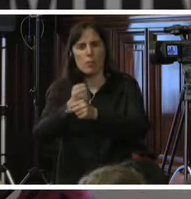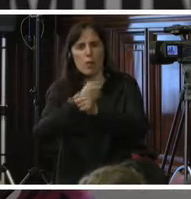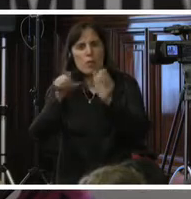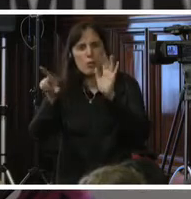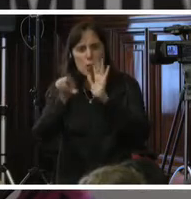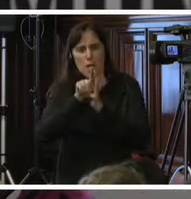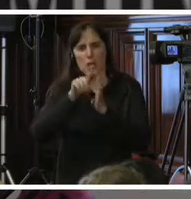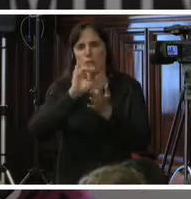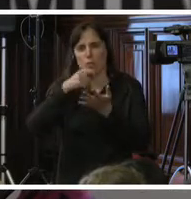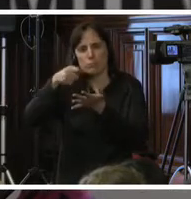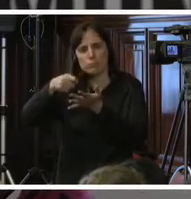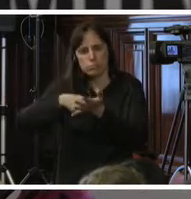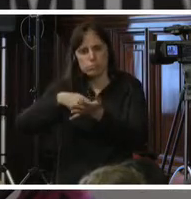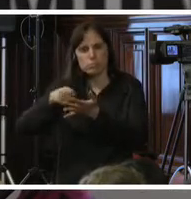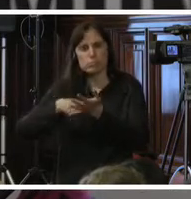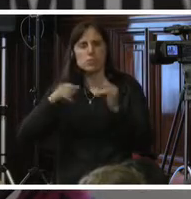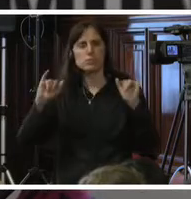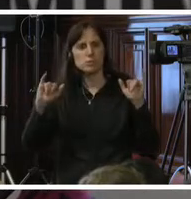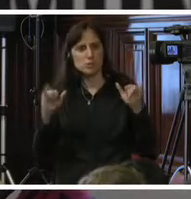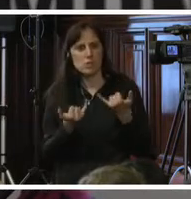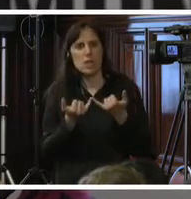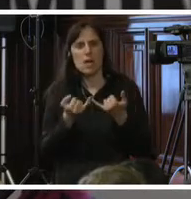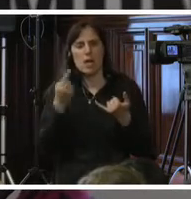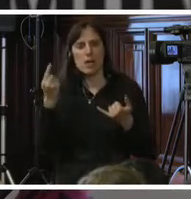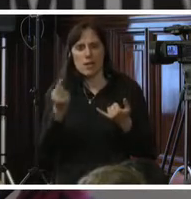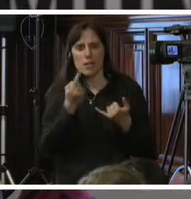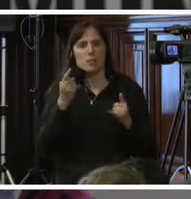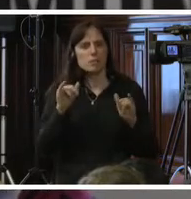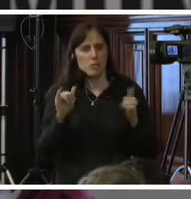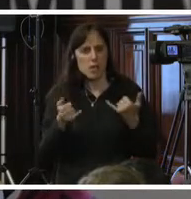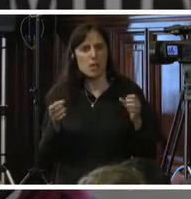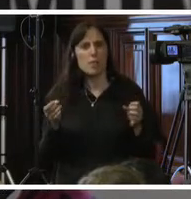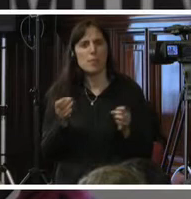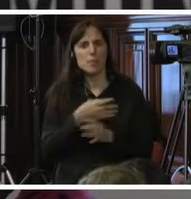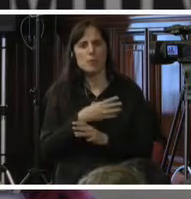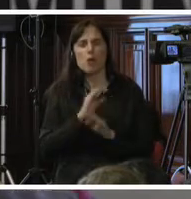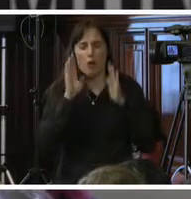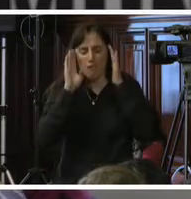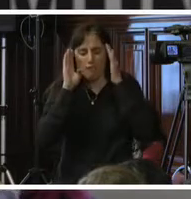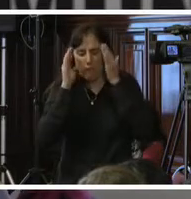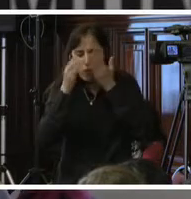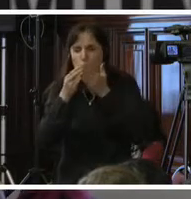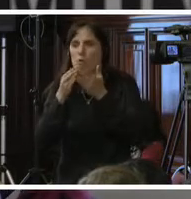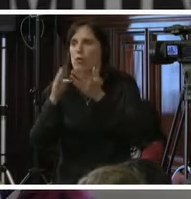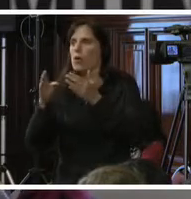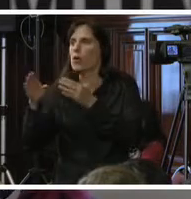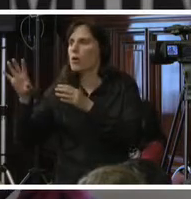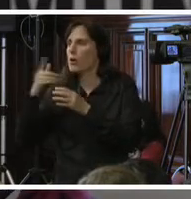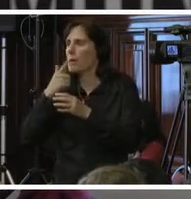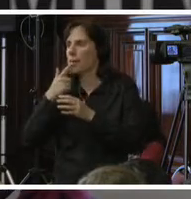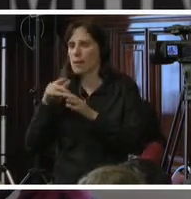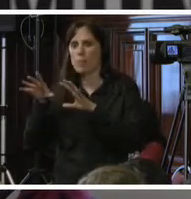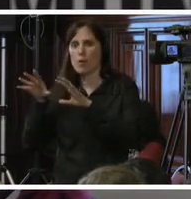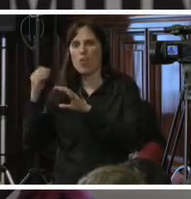the international instrument, and so they focus on the cross-border trafficking rather than what's happening within